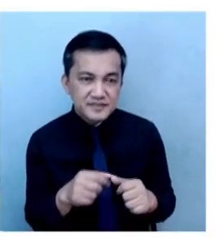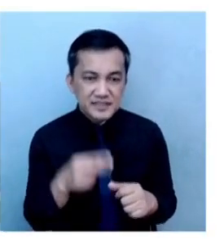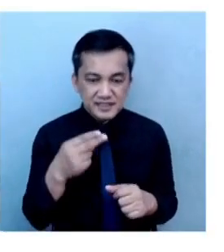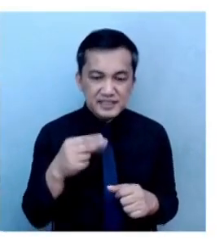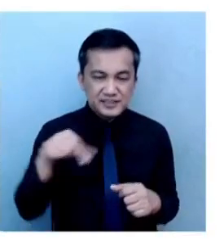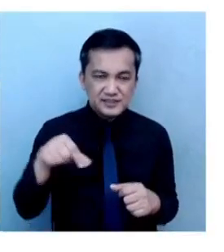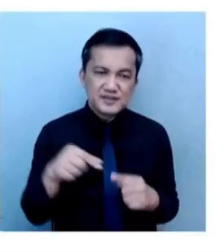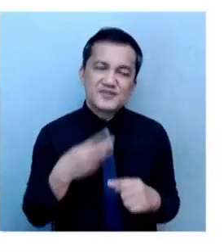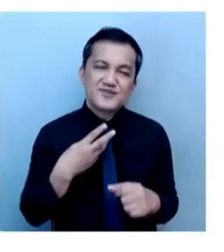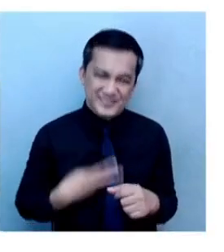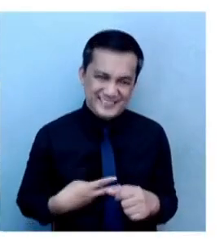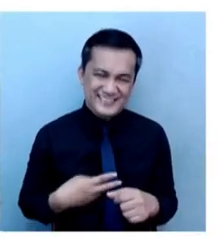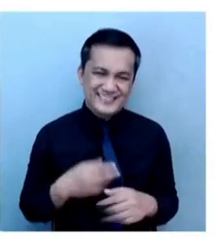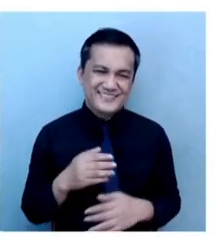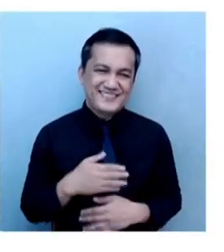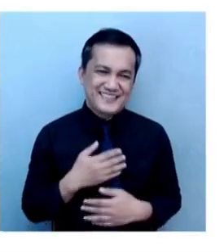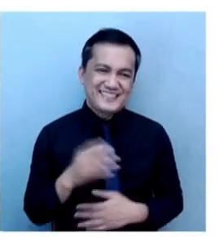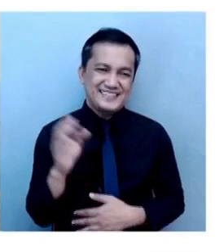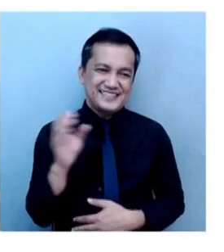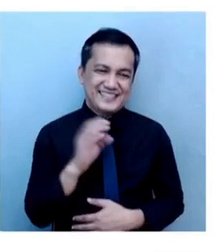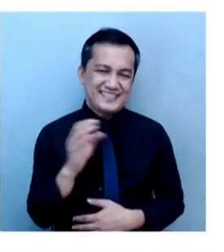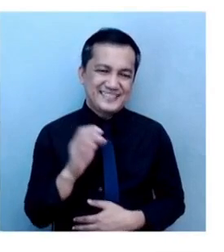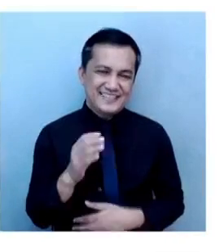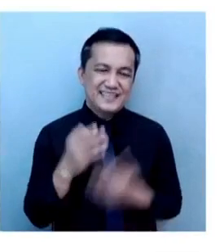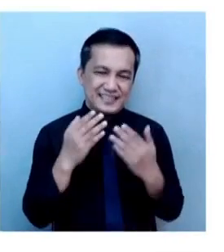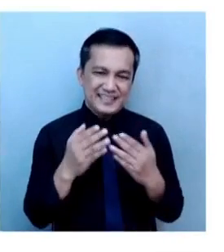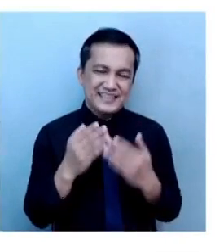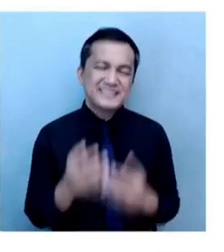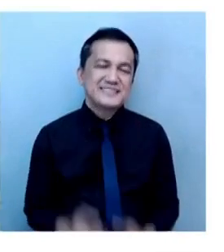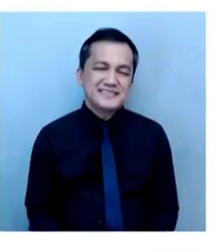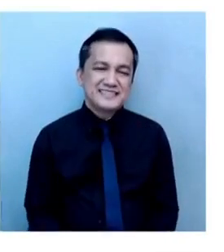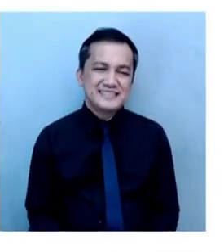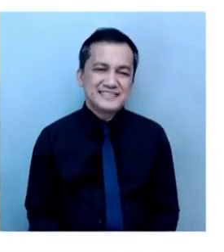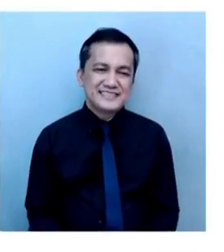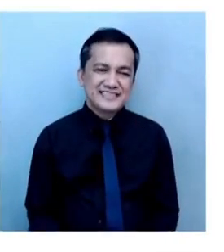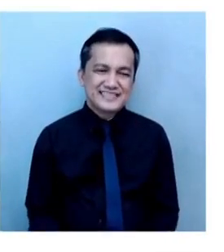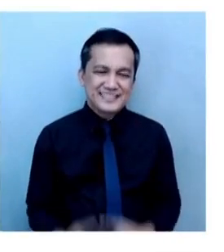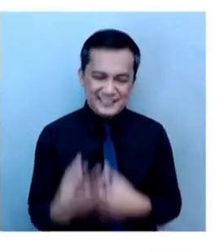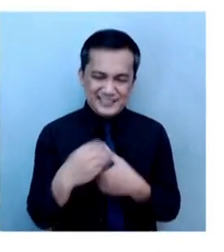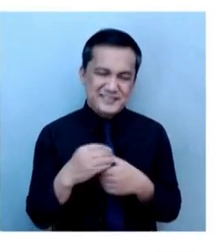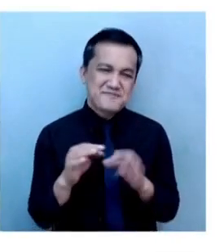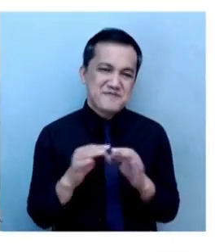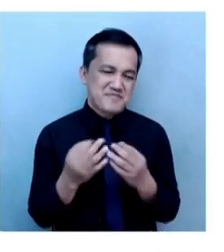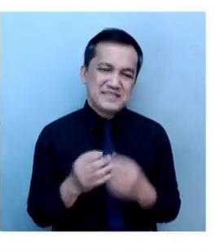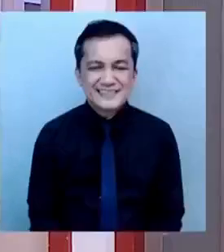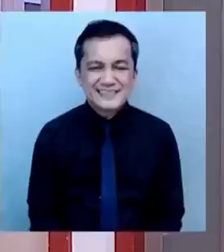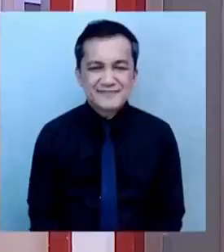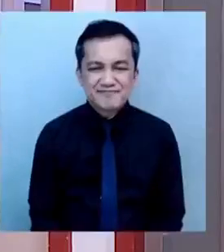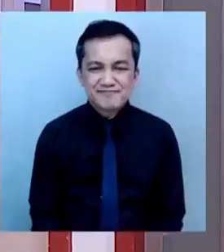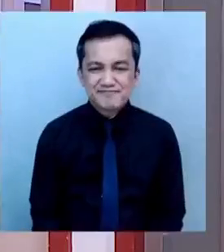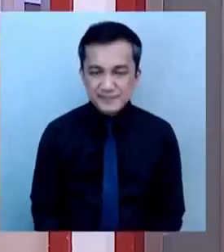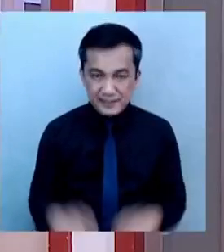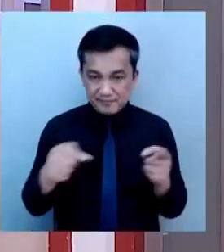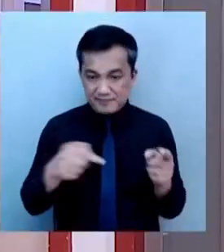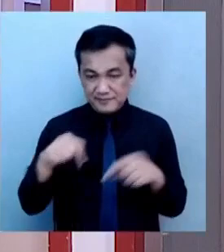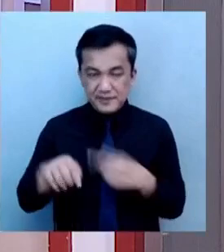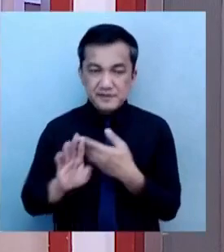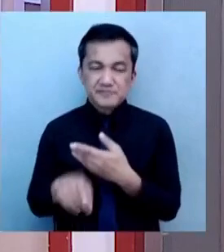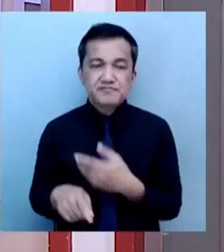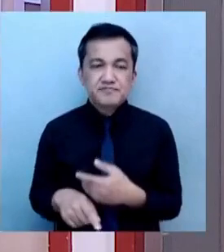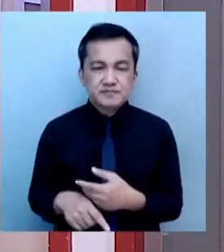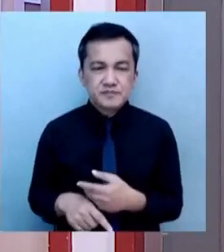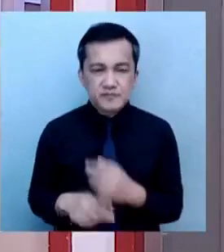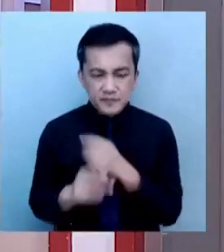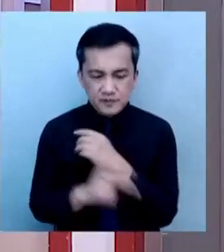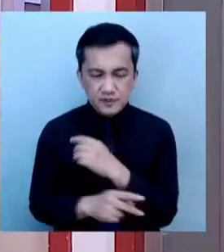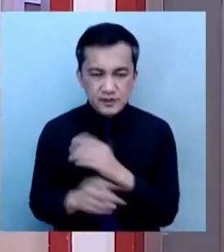Merry Christmas. And really, thanks for joining our family. Really appreciate all the work that you've been doing. A provincial bus